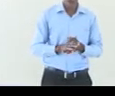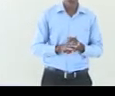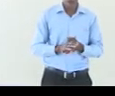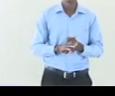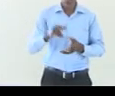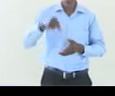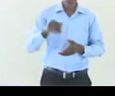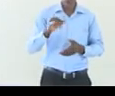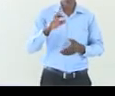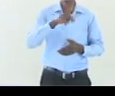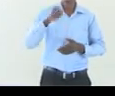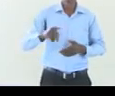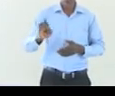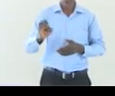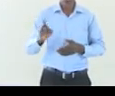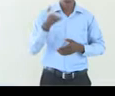P-R-I-C-E.